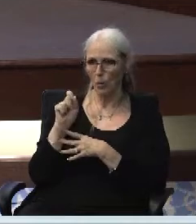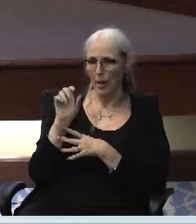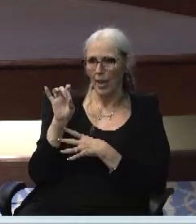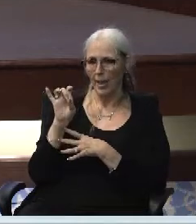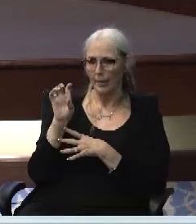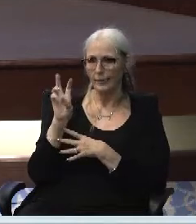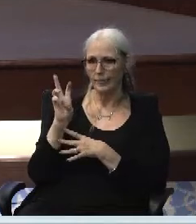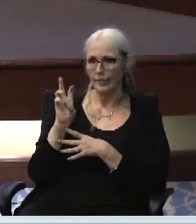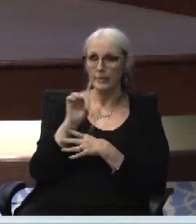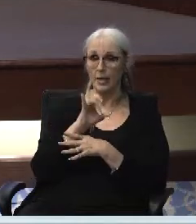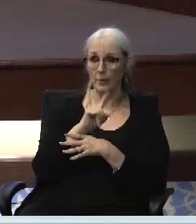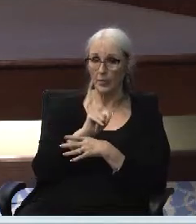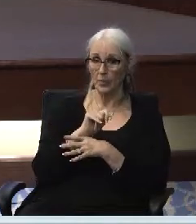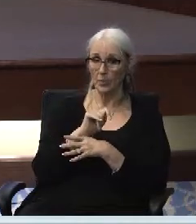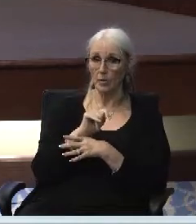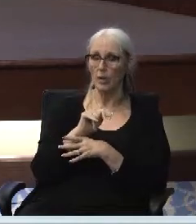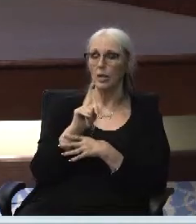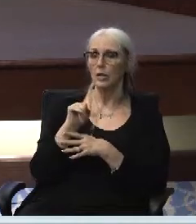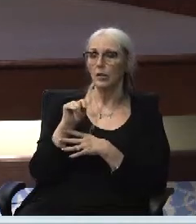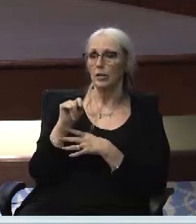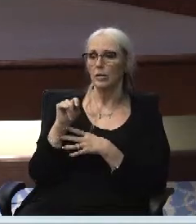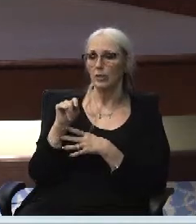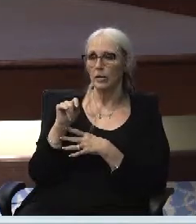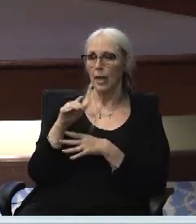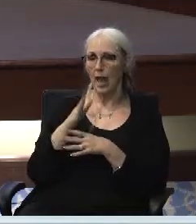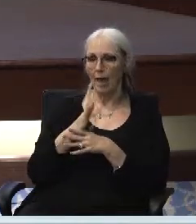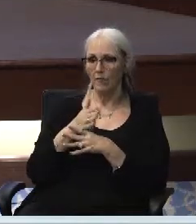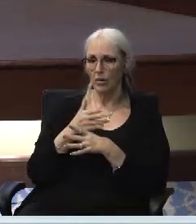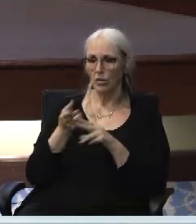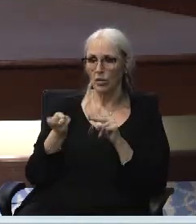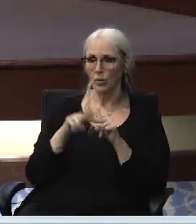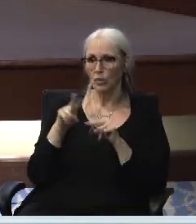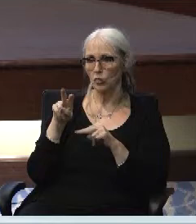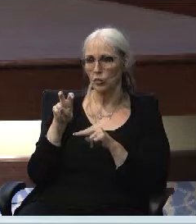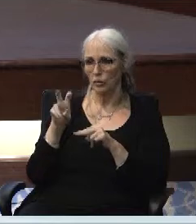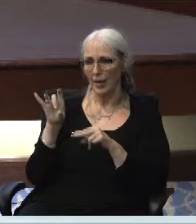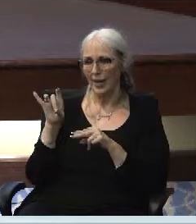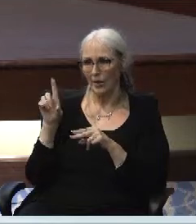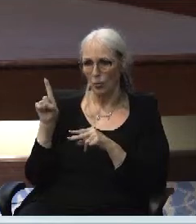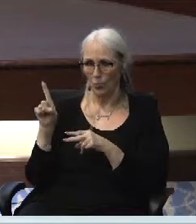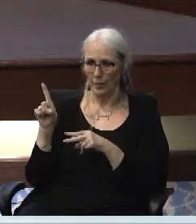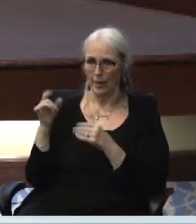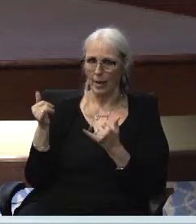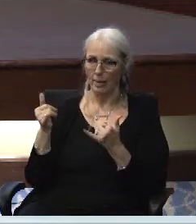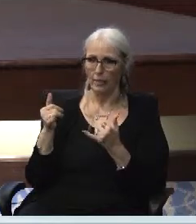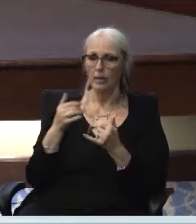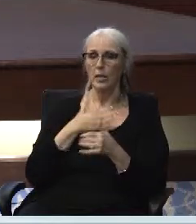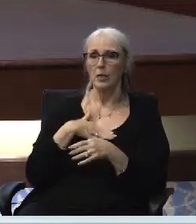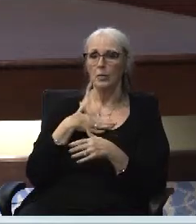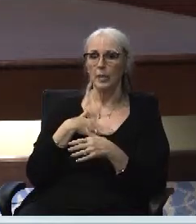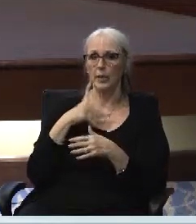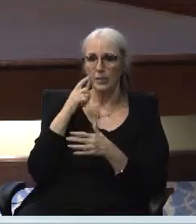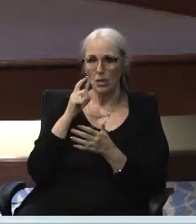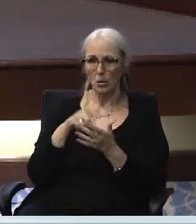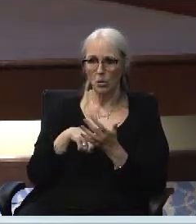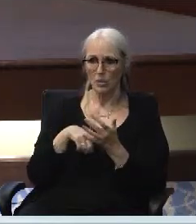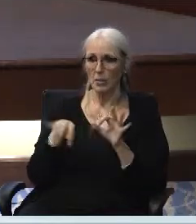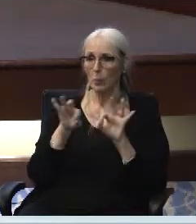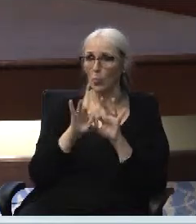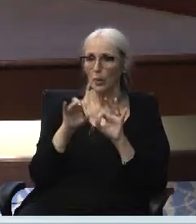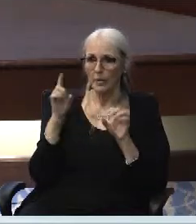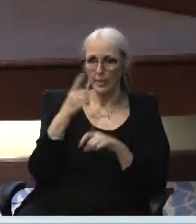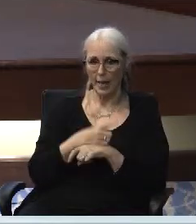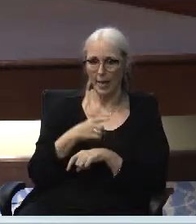31.86, and as of September 3rd, the 7-day running average had increased to 281. Please note some key dates on the